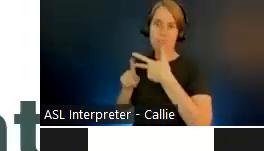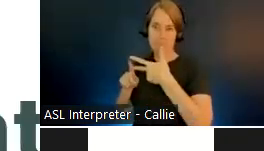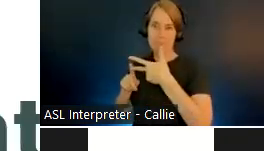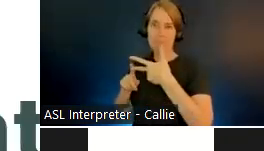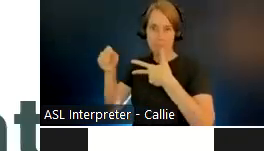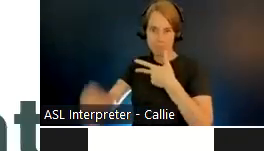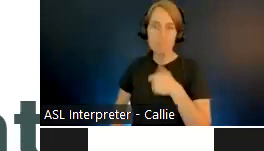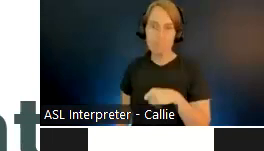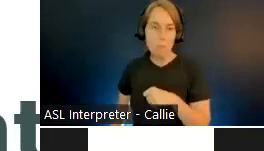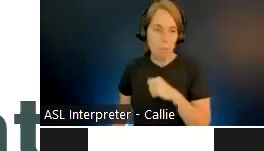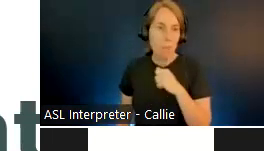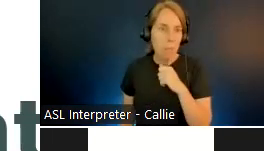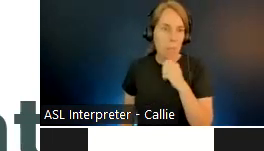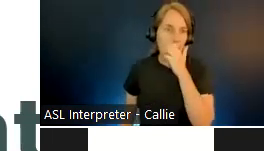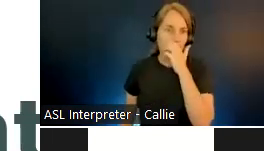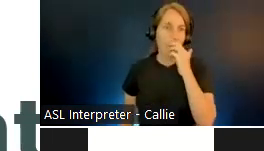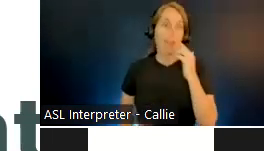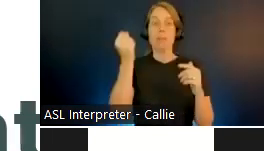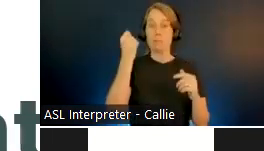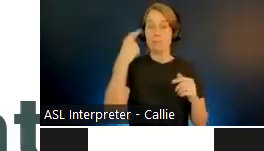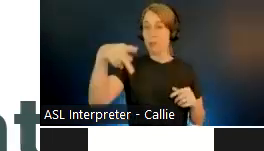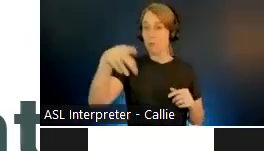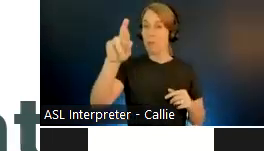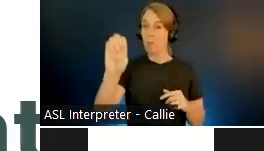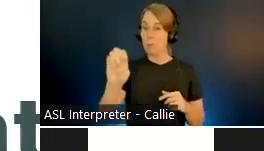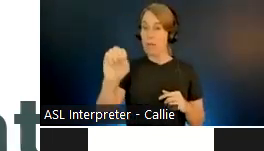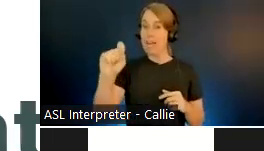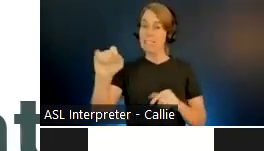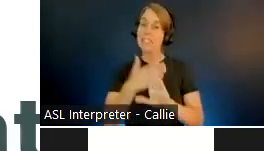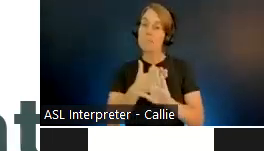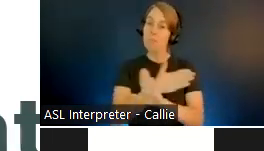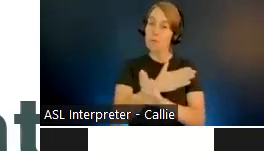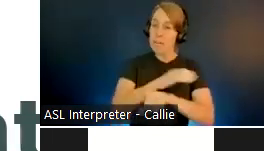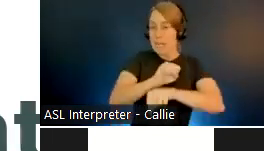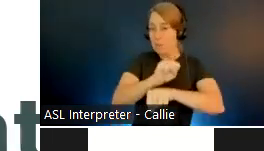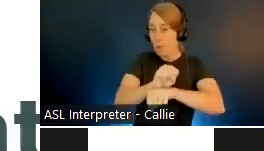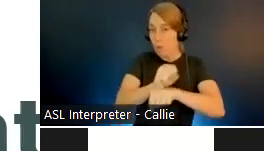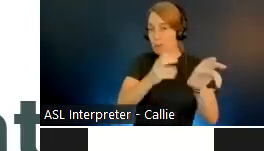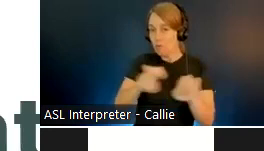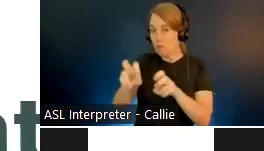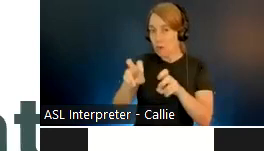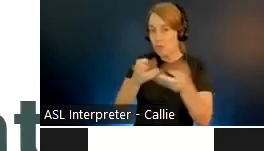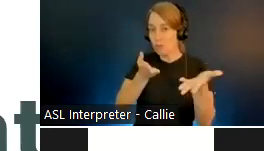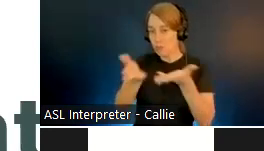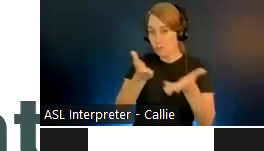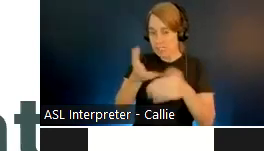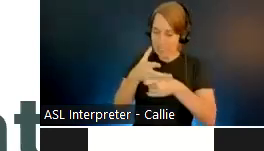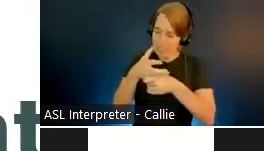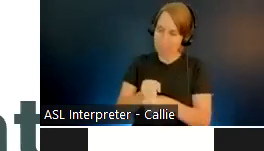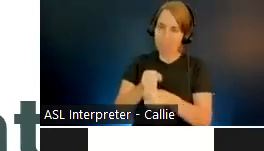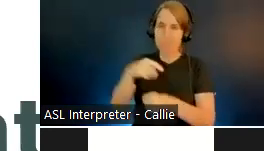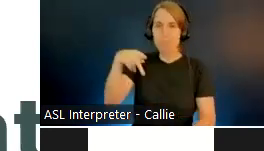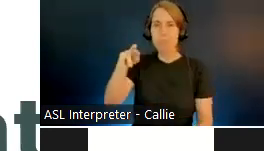Now, the pre-ETS, or the pre-employment transition services, or pre-ETS as we call them for short, are really